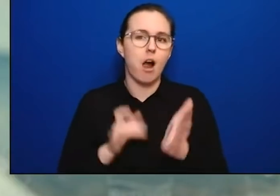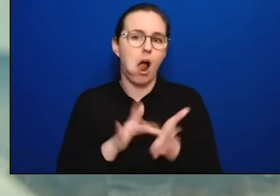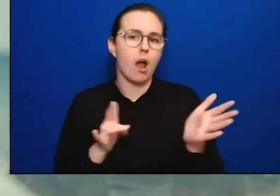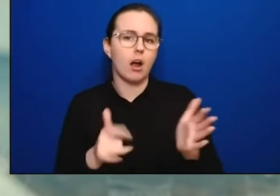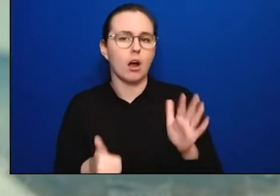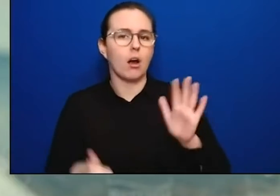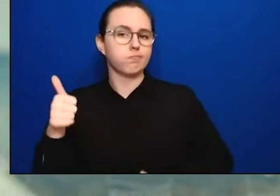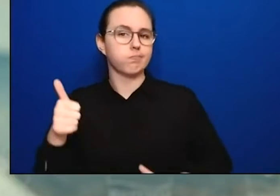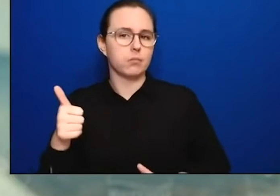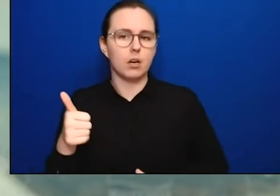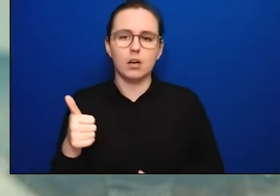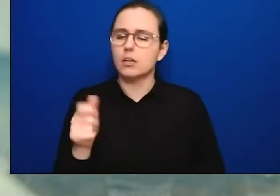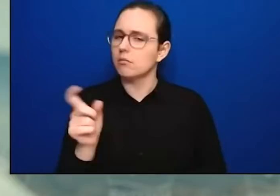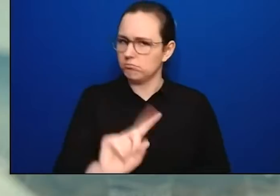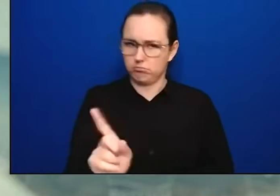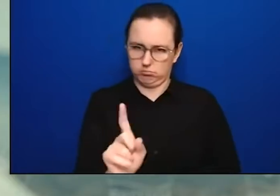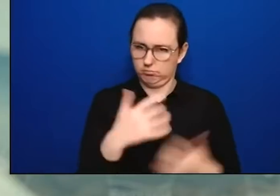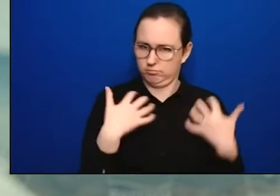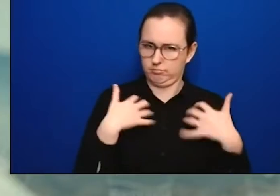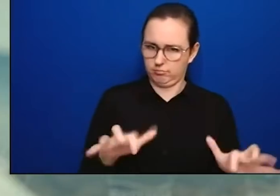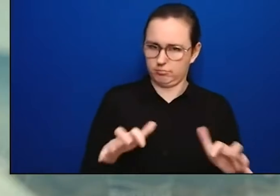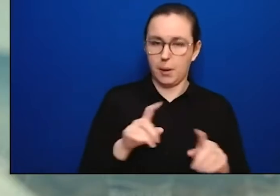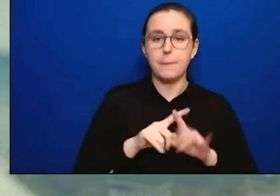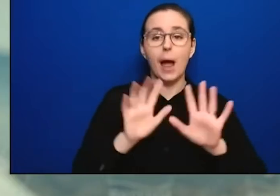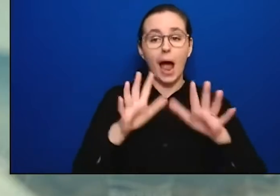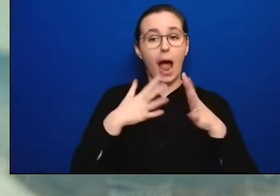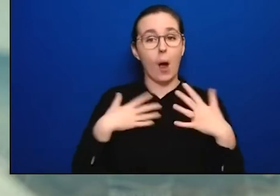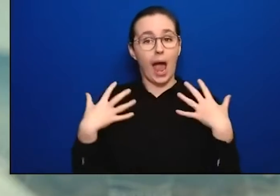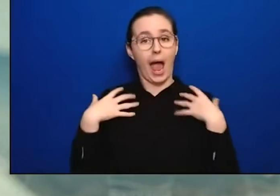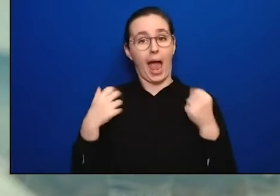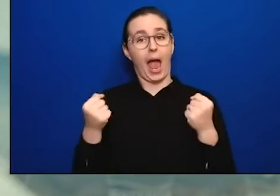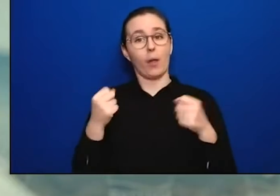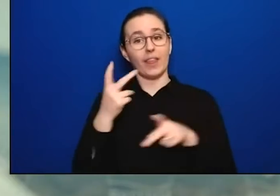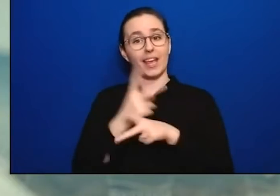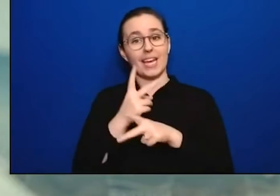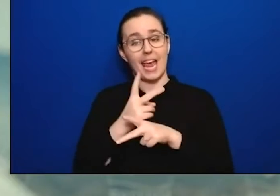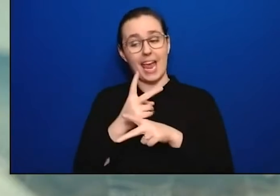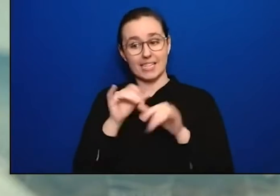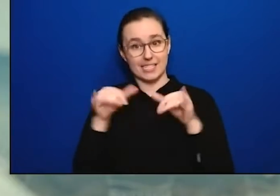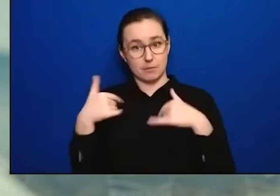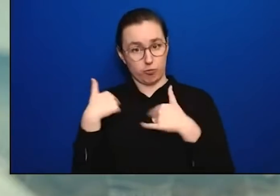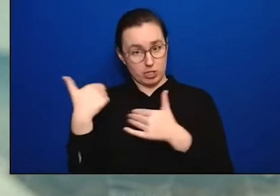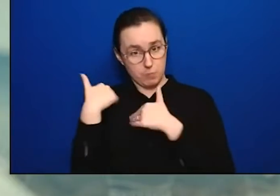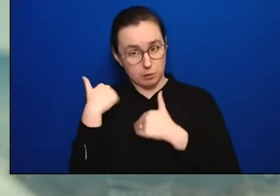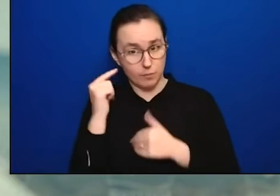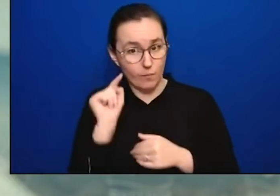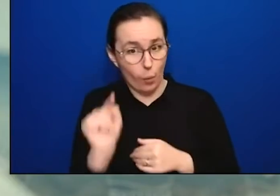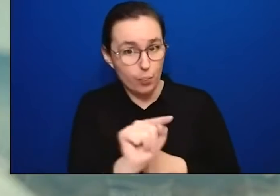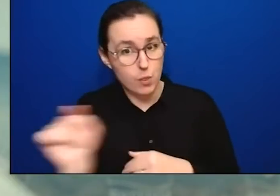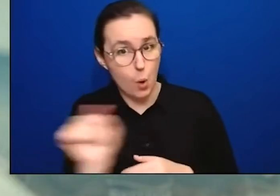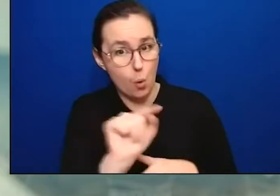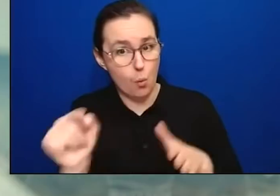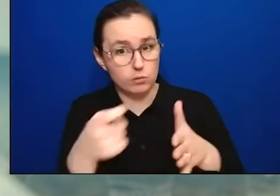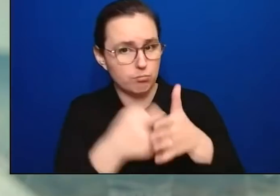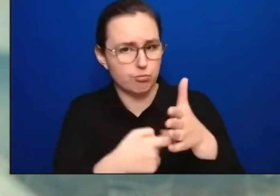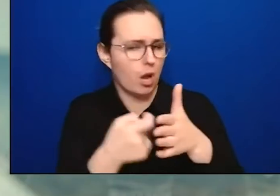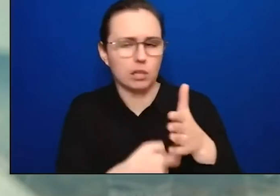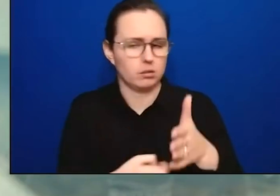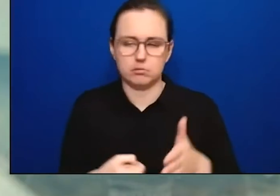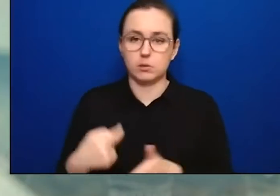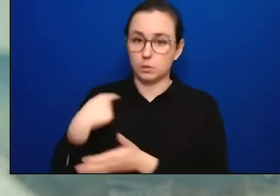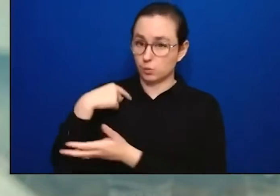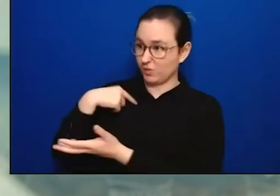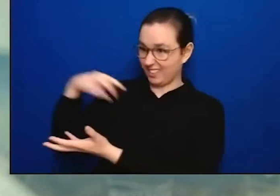anybody gouged, and that's something to look at. It's outside of the healthcare system. It's something we don't want anyone to look. We'll obviously be looking